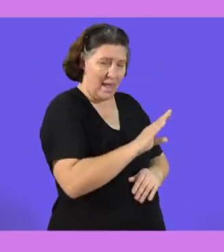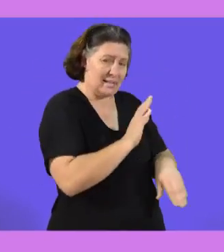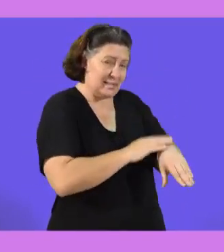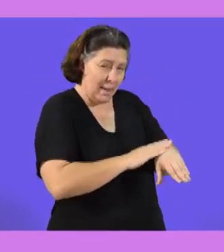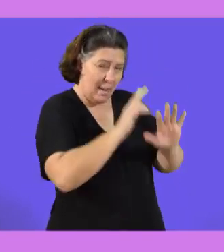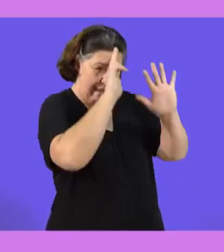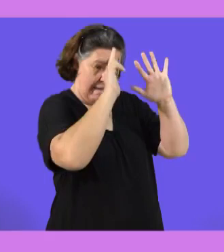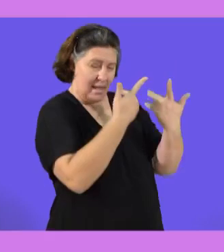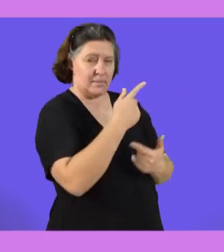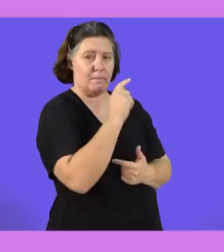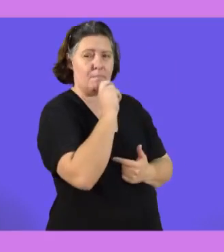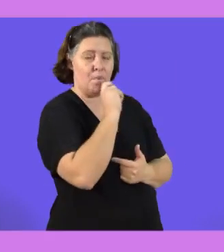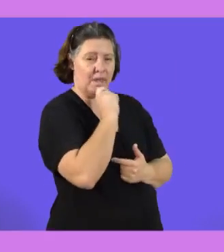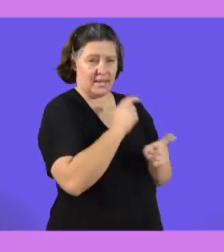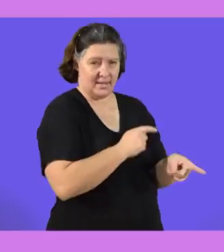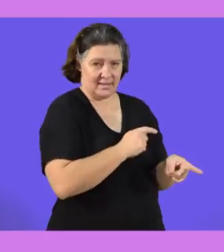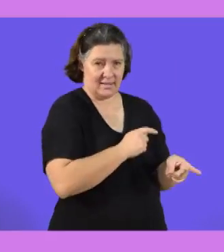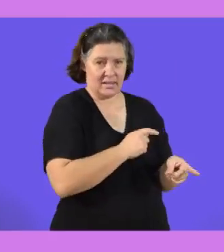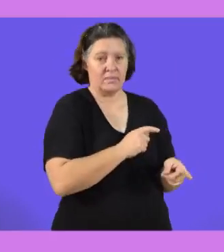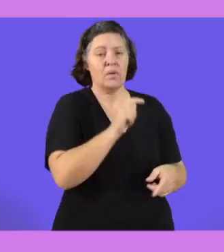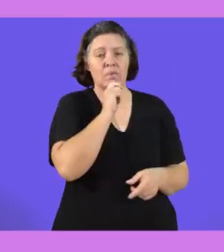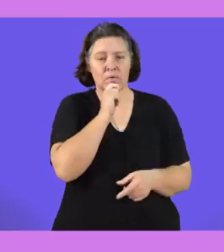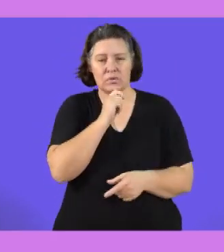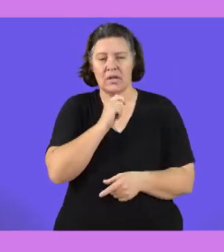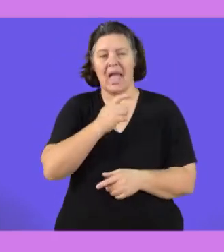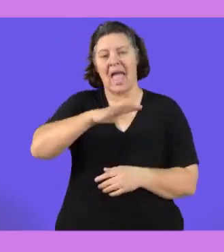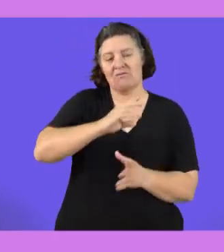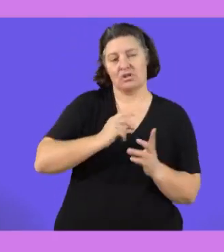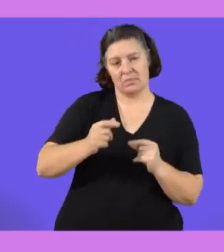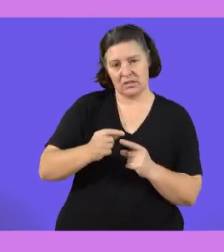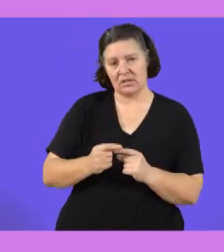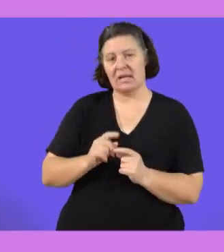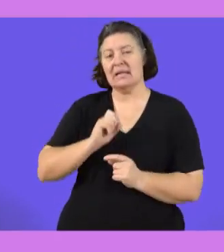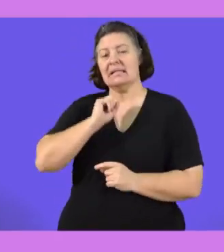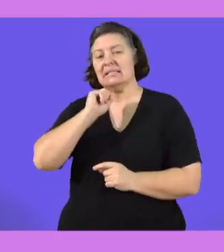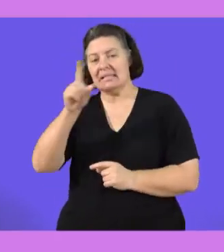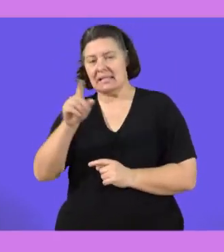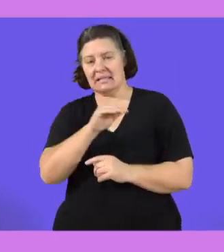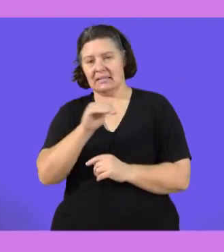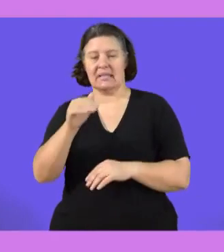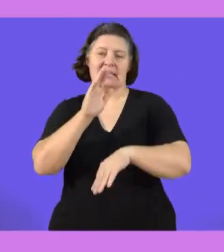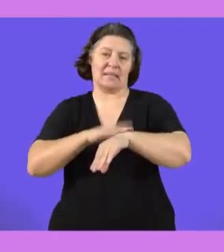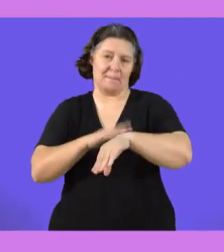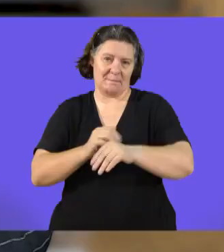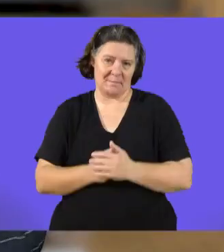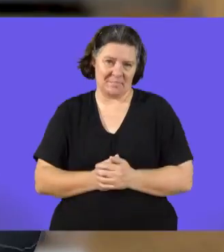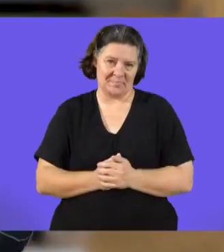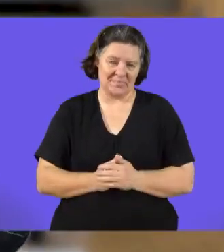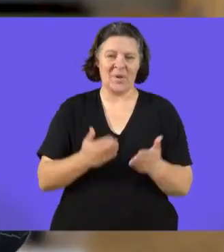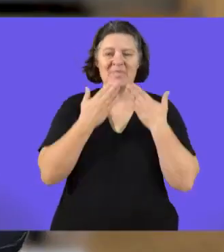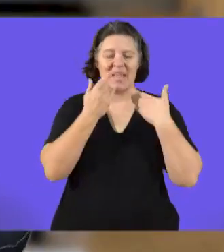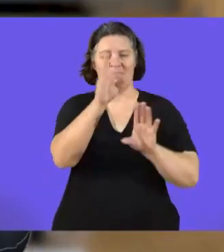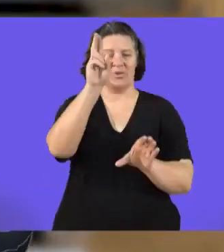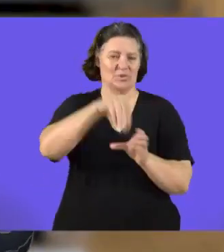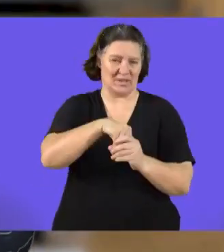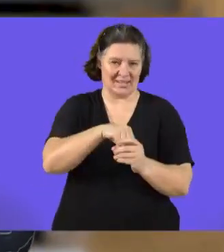Bloemfontein at 8 AM. You may use the formula average speed equals distance divided by time. Guys, I want to say thank